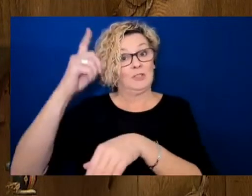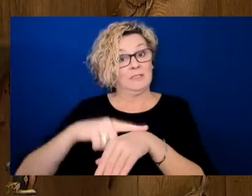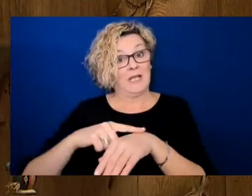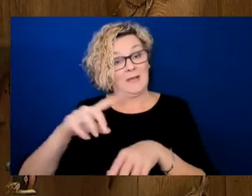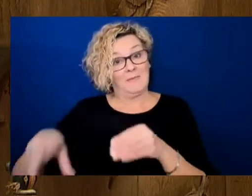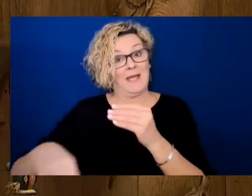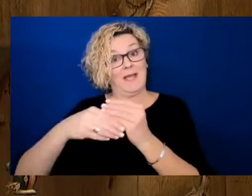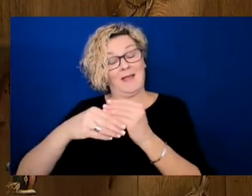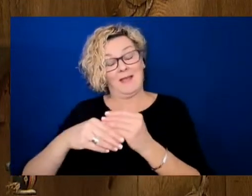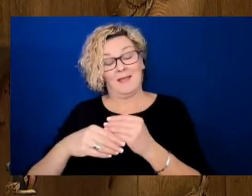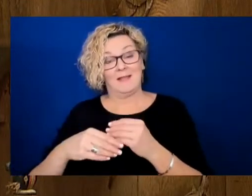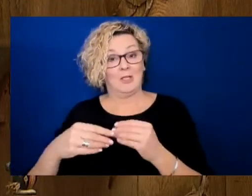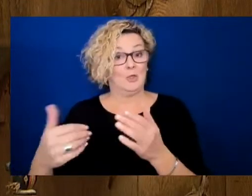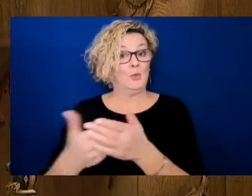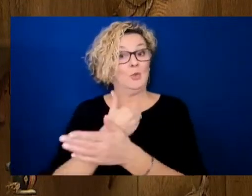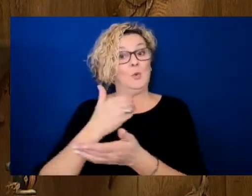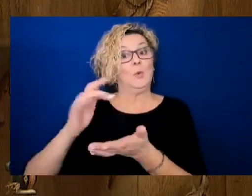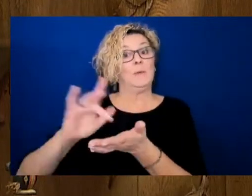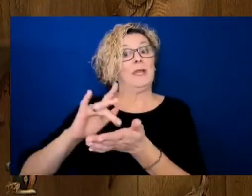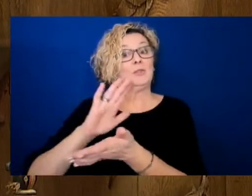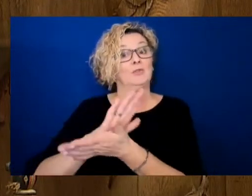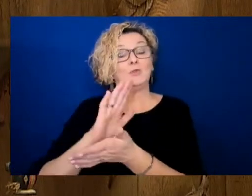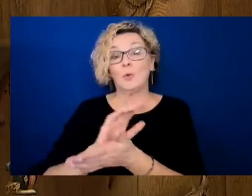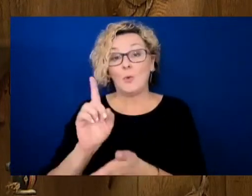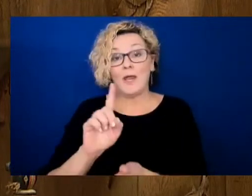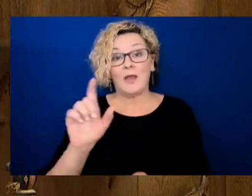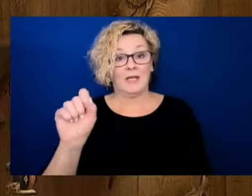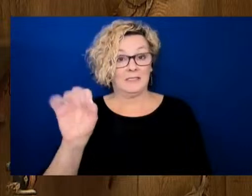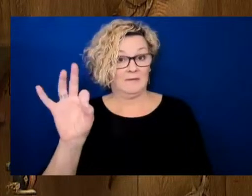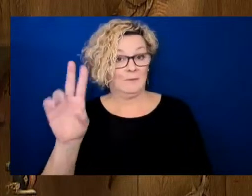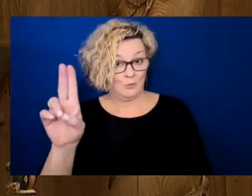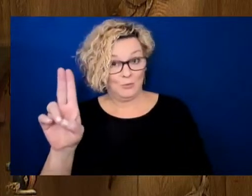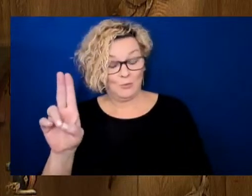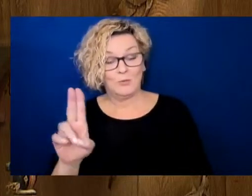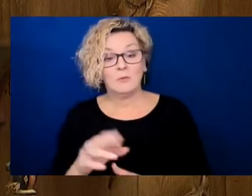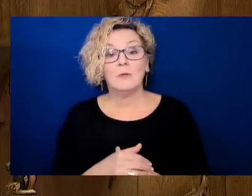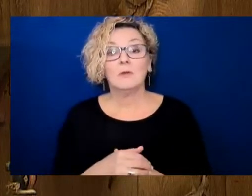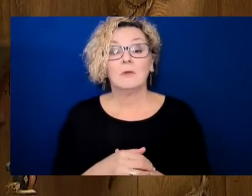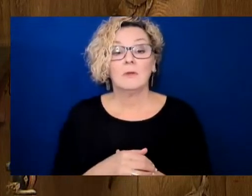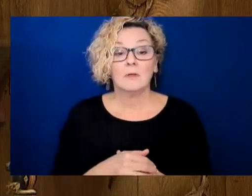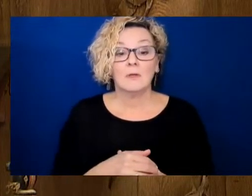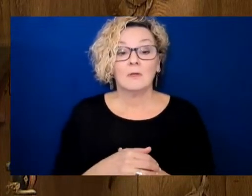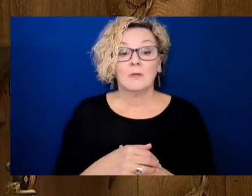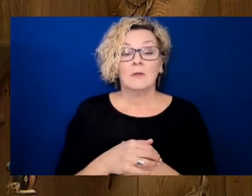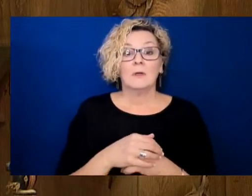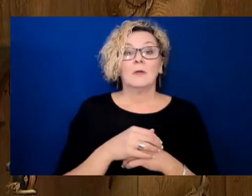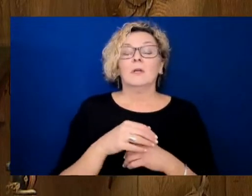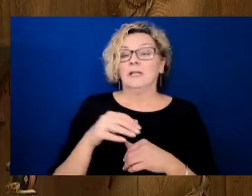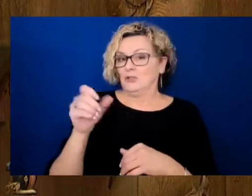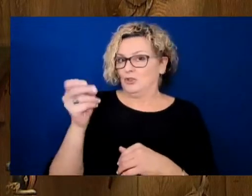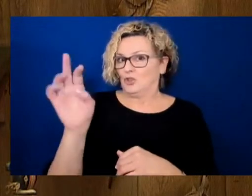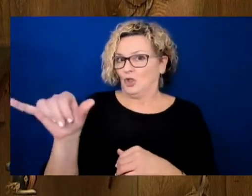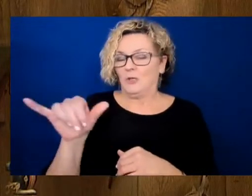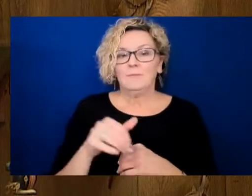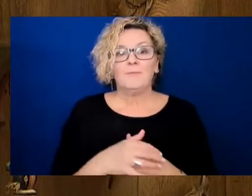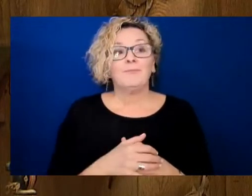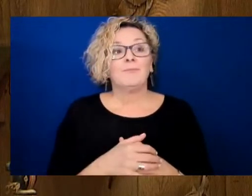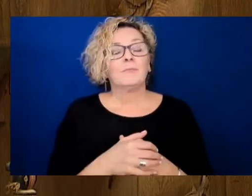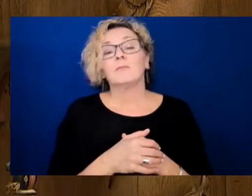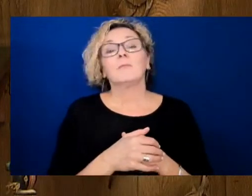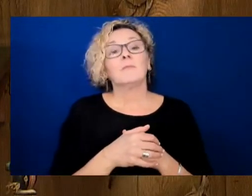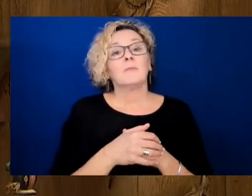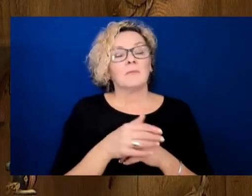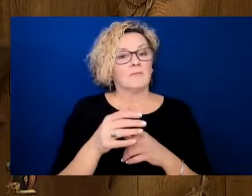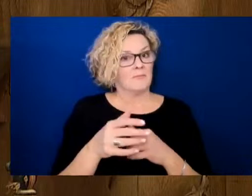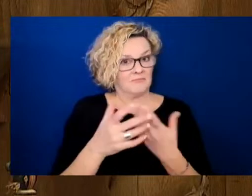the next generation of family doctors. BC added more than 700 doctors and almost 6,300